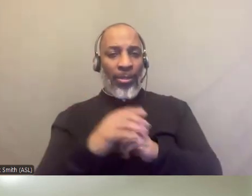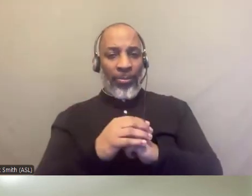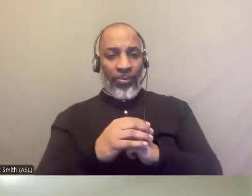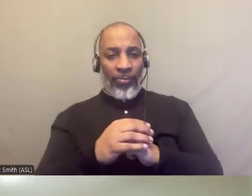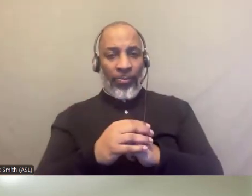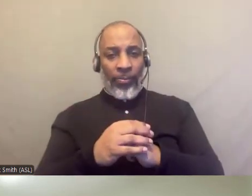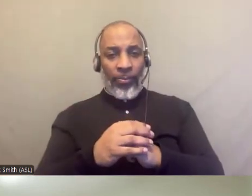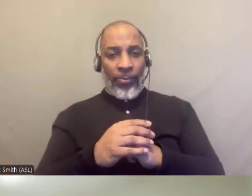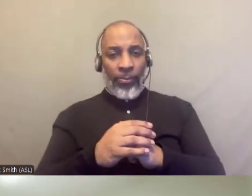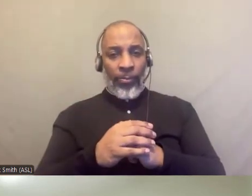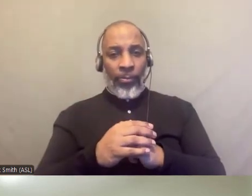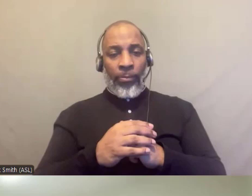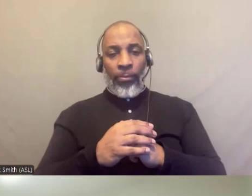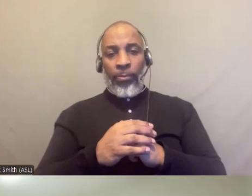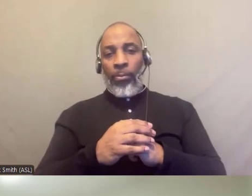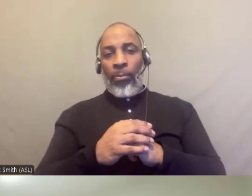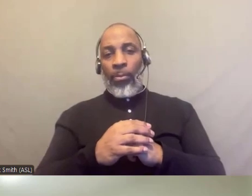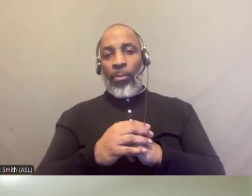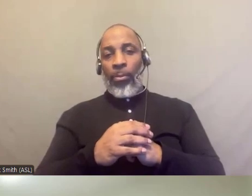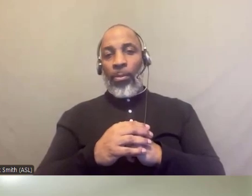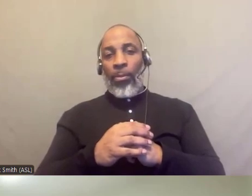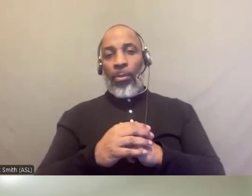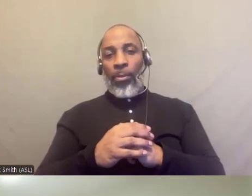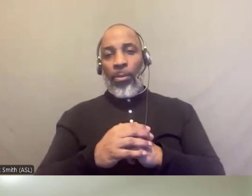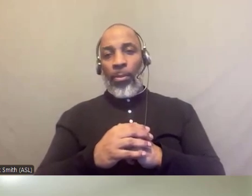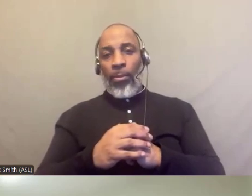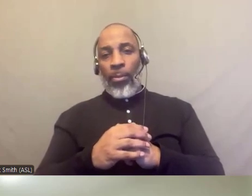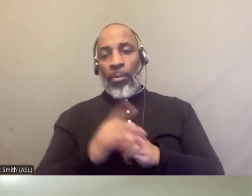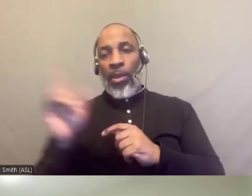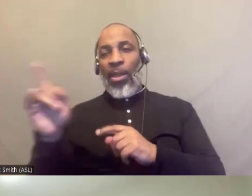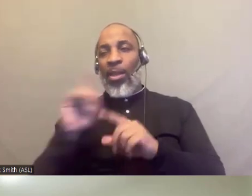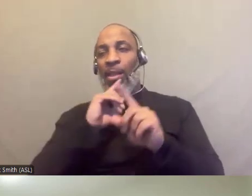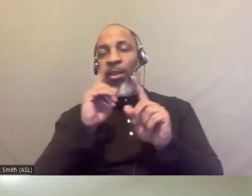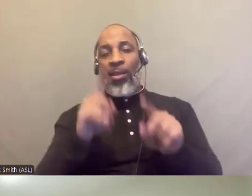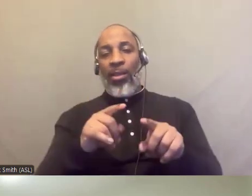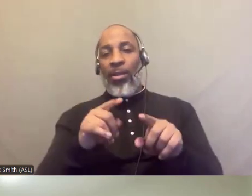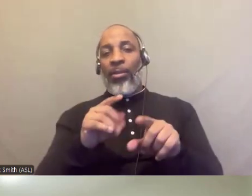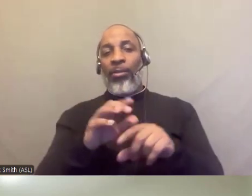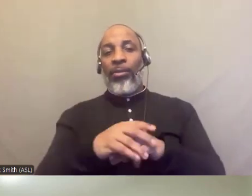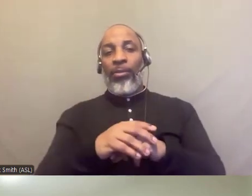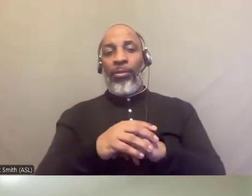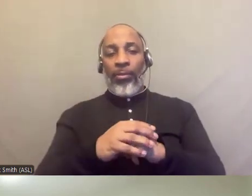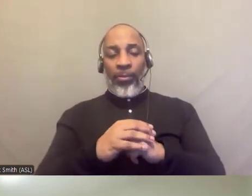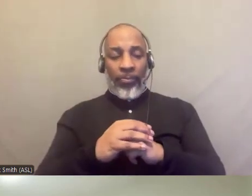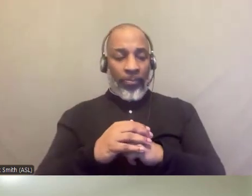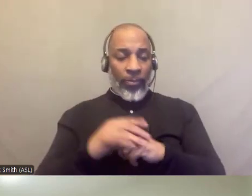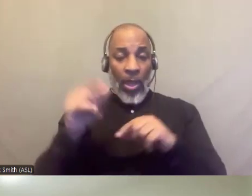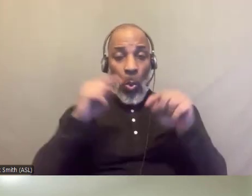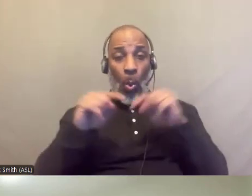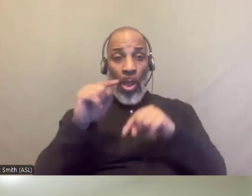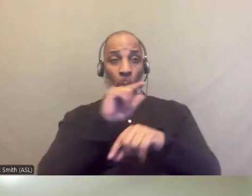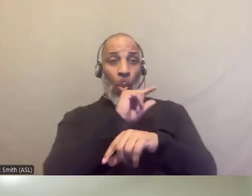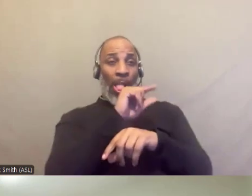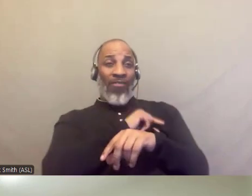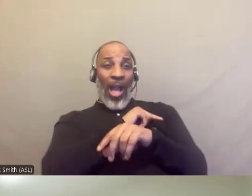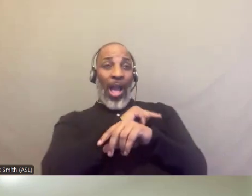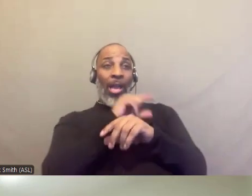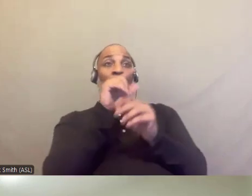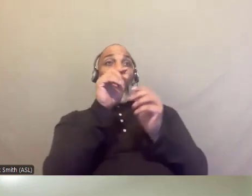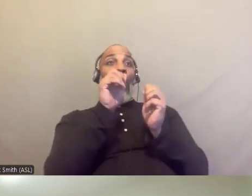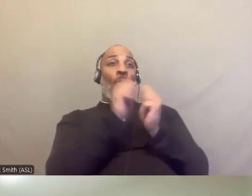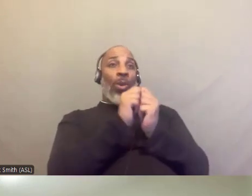little bit better. Yeah, so I think your answer to that question, and again, getting back to the qualified, either with or without a